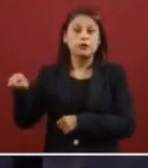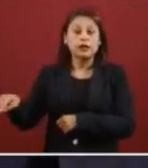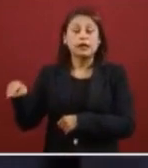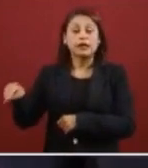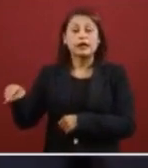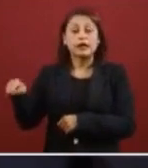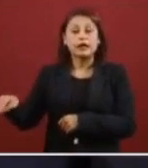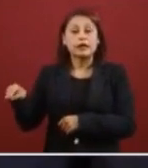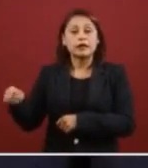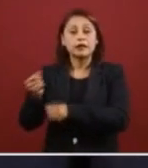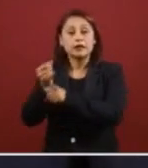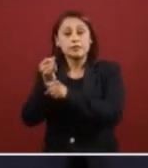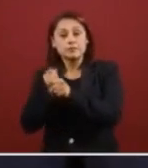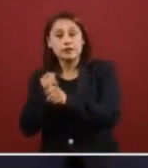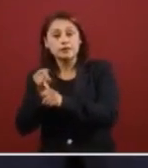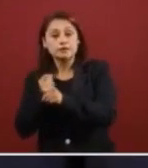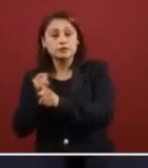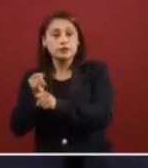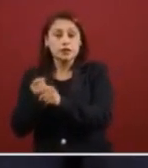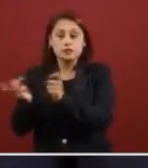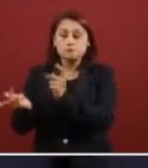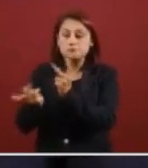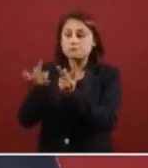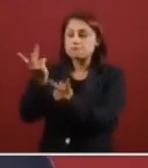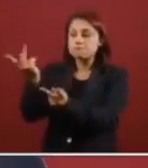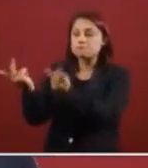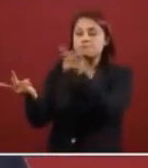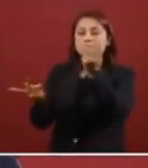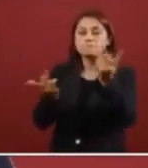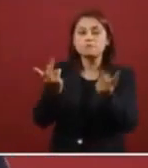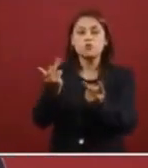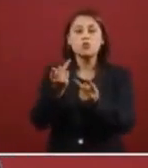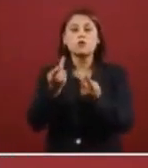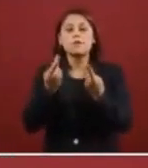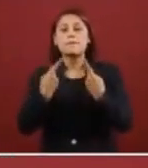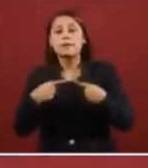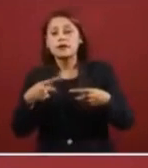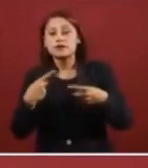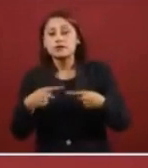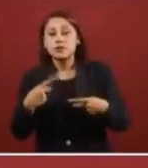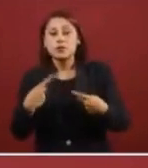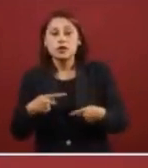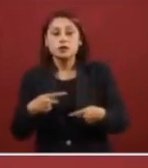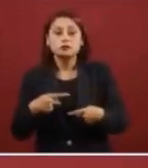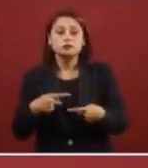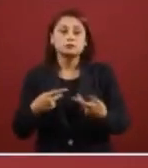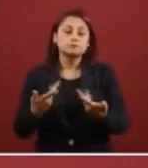testimonios request the testimony de los of those involved